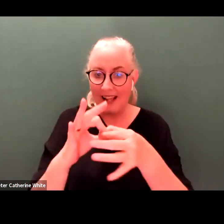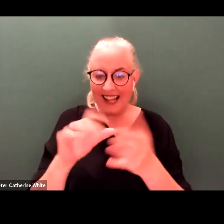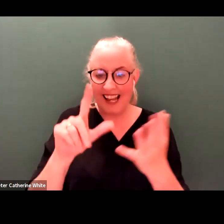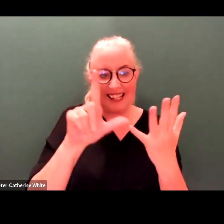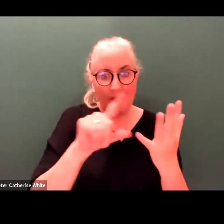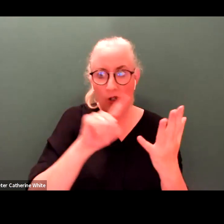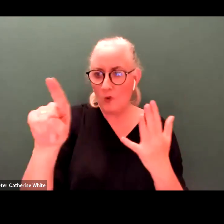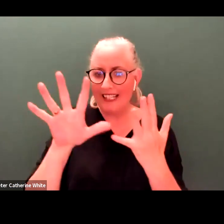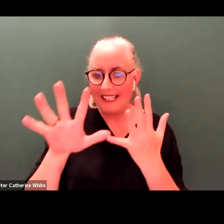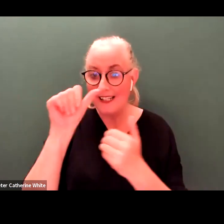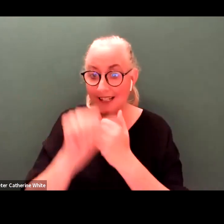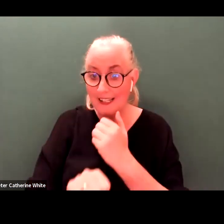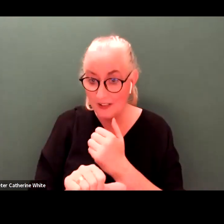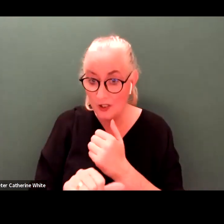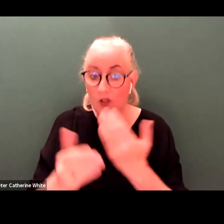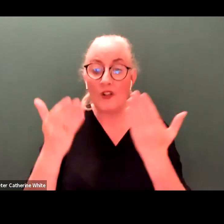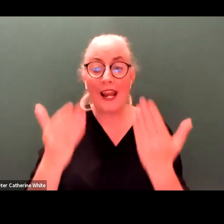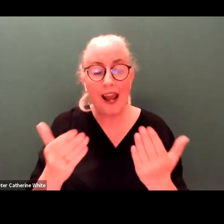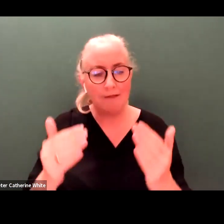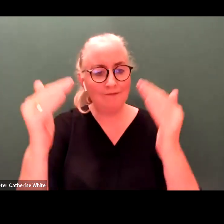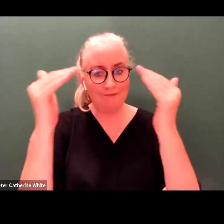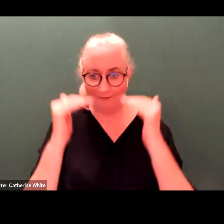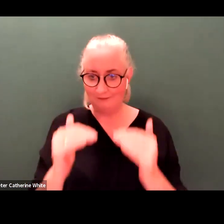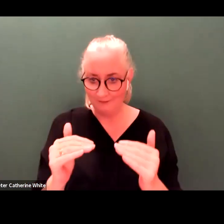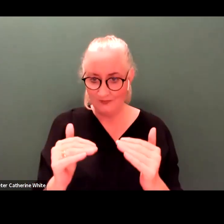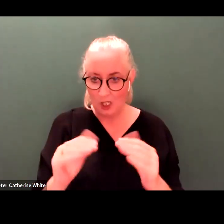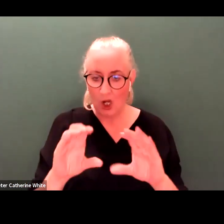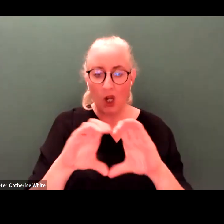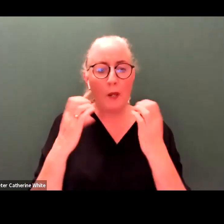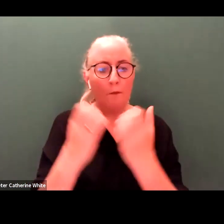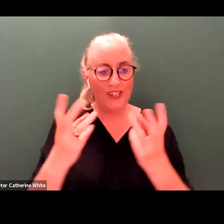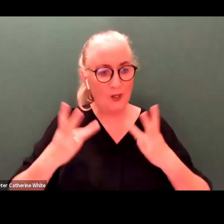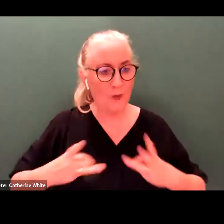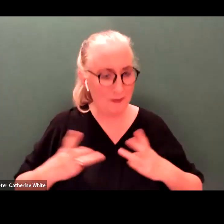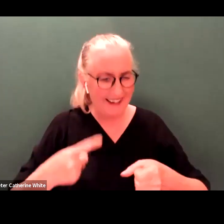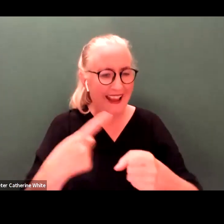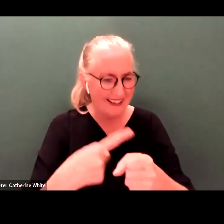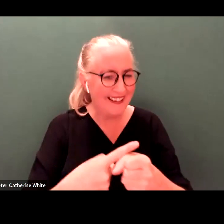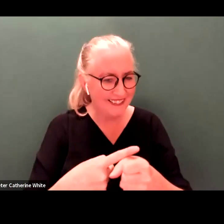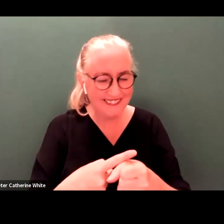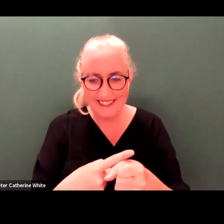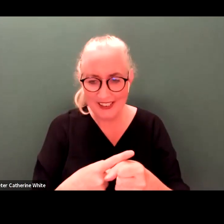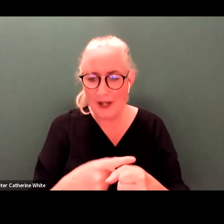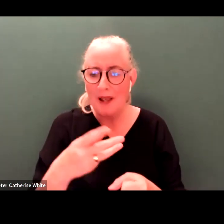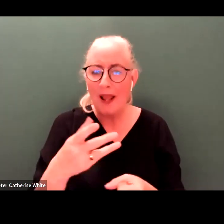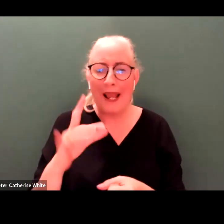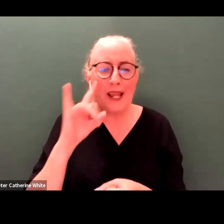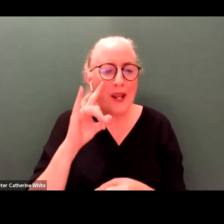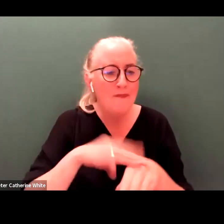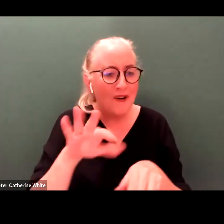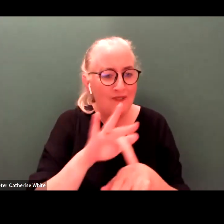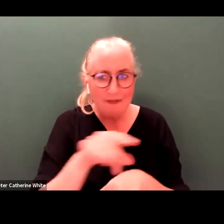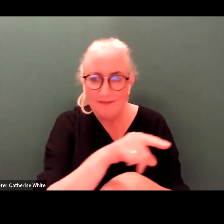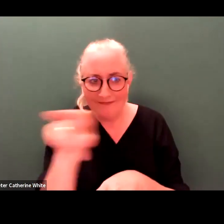7 to 10 days. Okay, so now we're going to go back to our community women again, and we're just going to hear a little bit more from them.